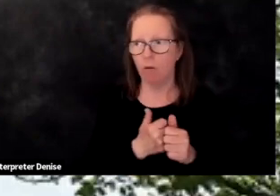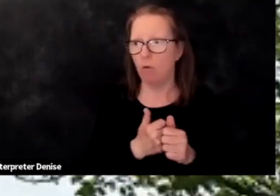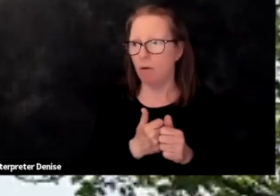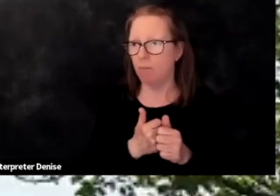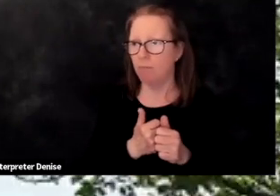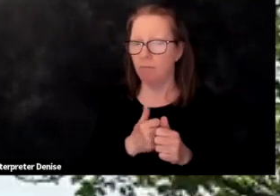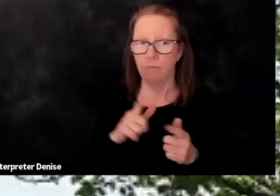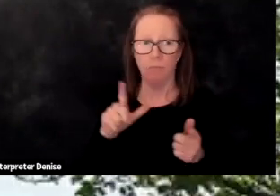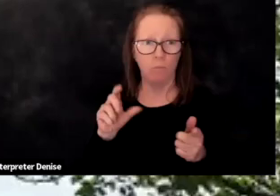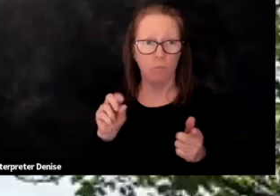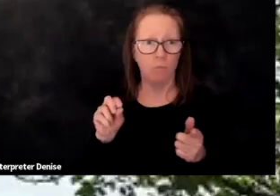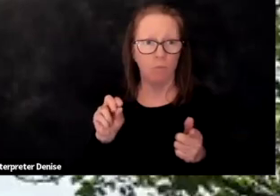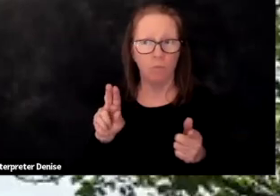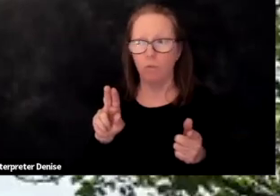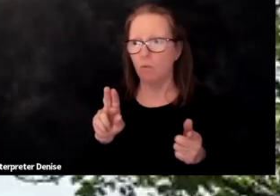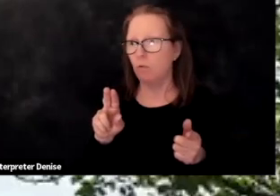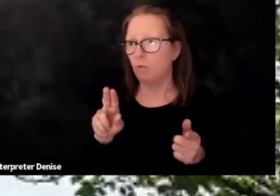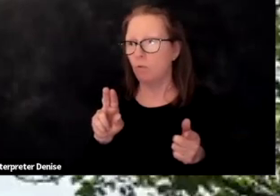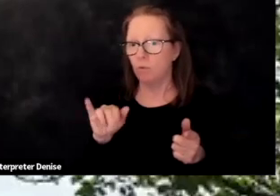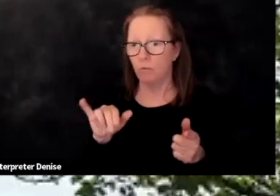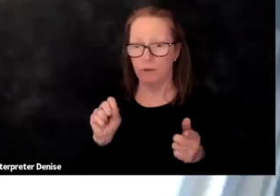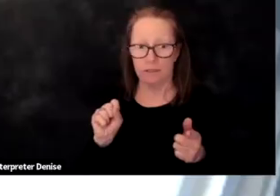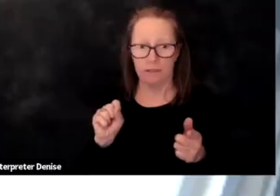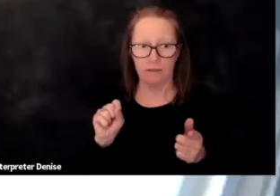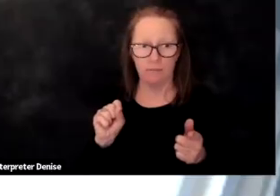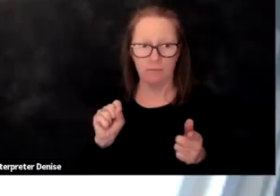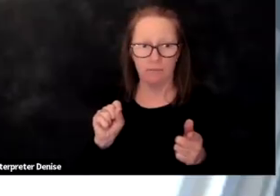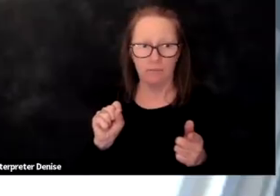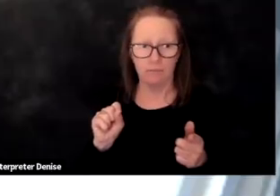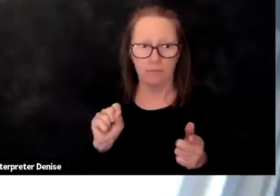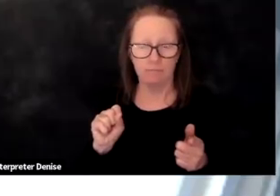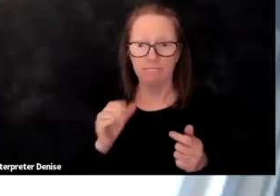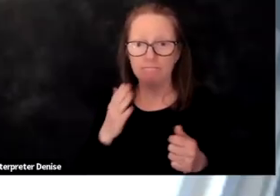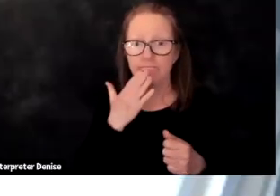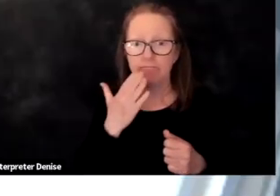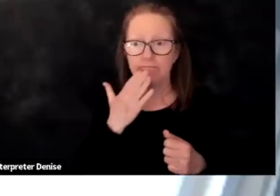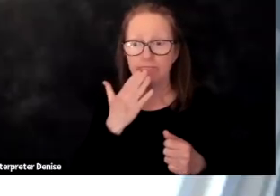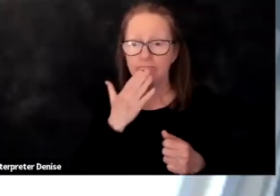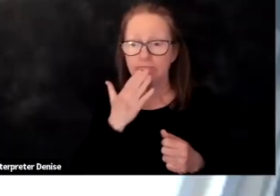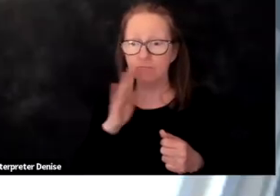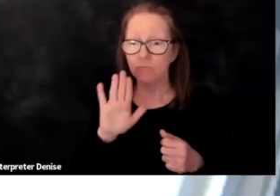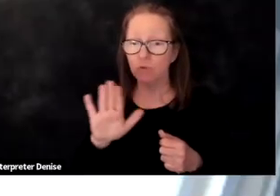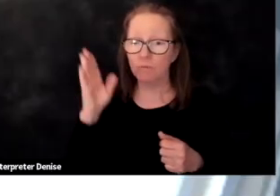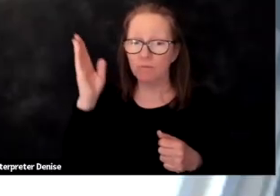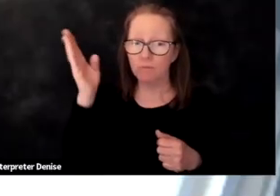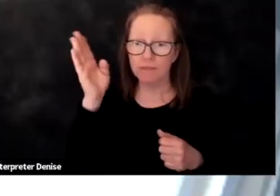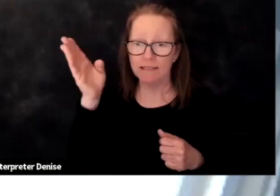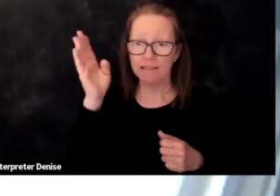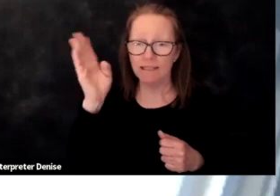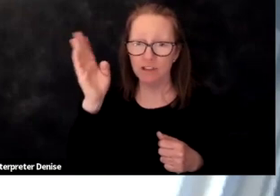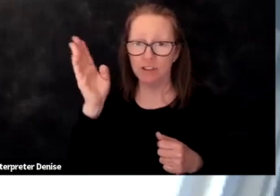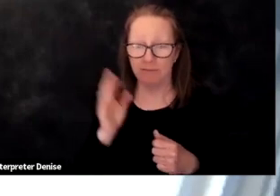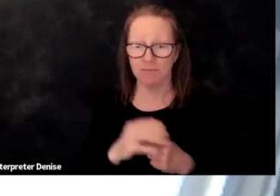so you should be able to unmute your mic now. Thank you. Thank you for the presentation. As a former